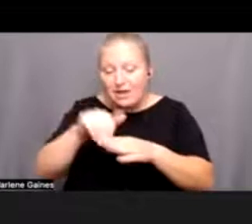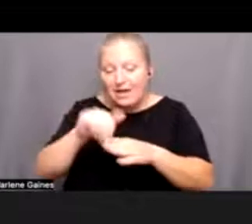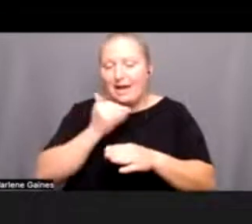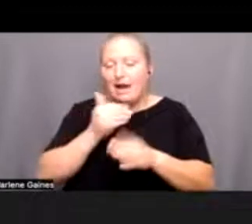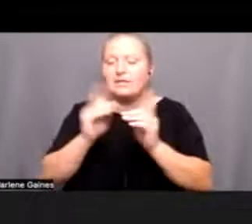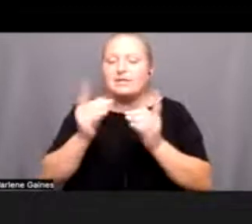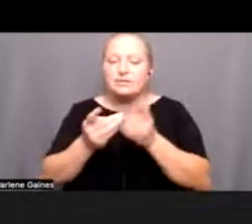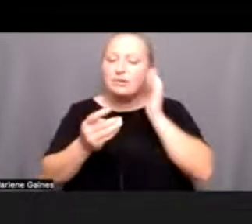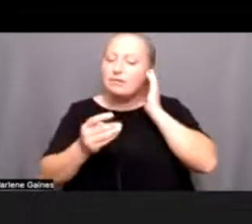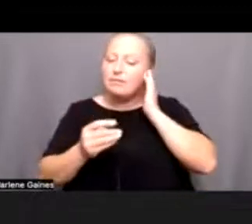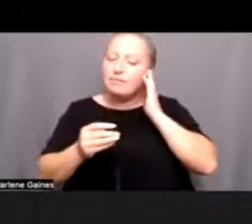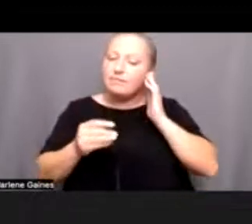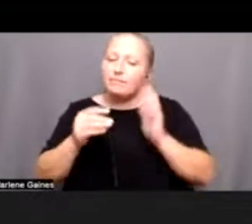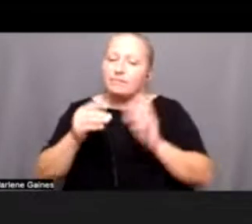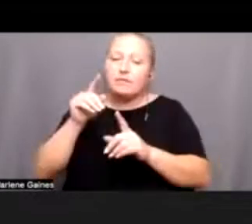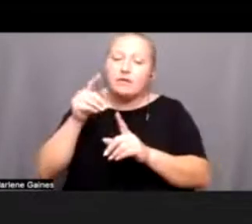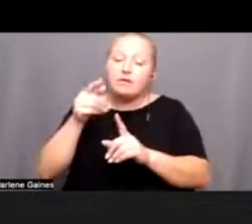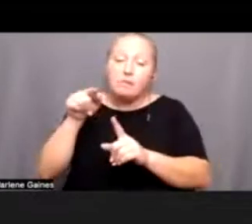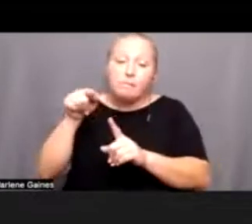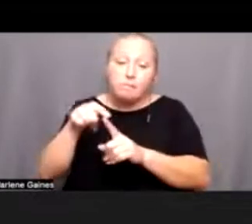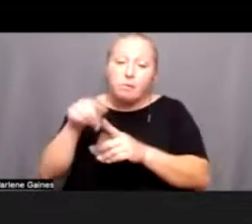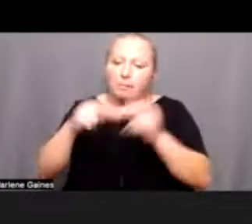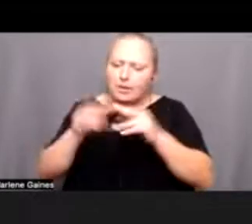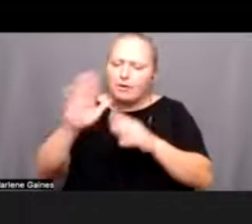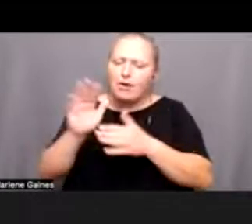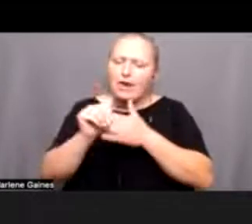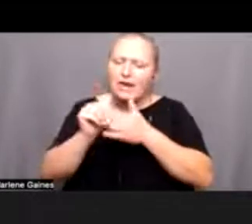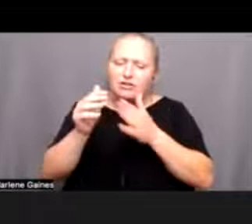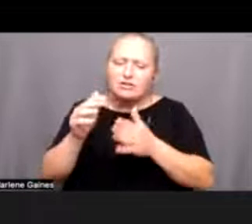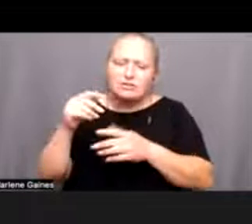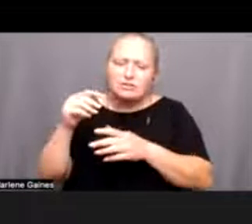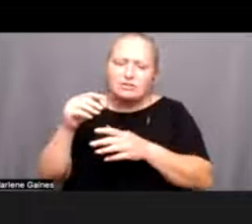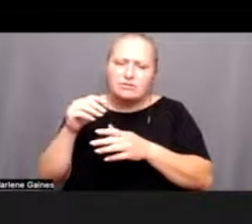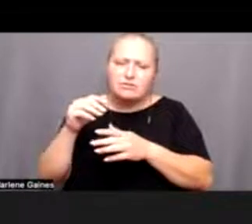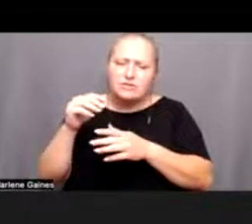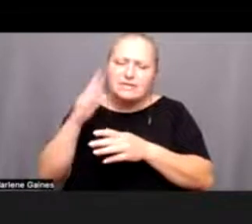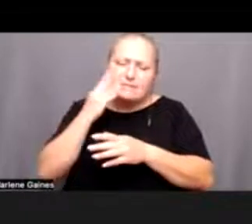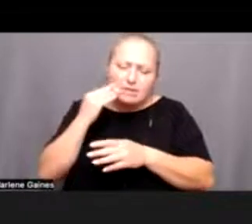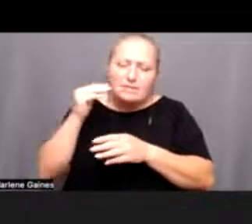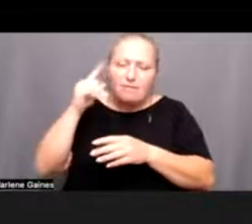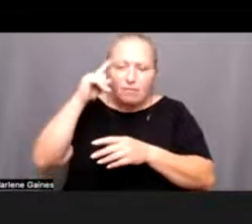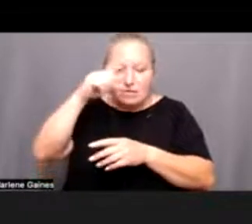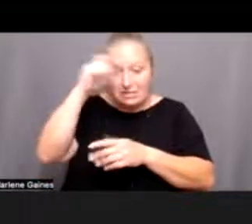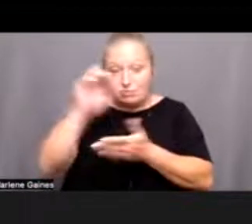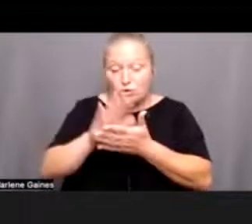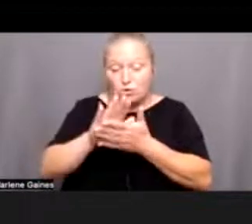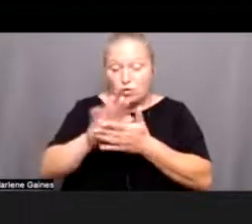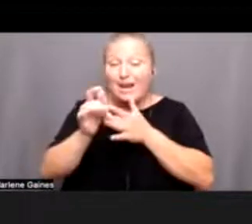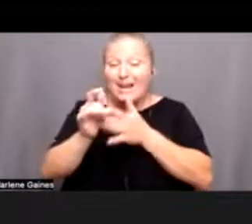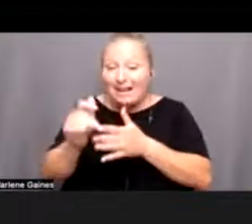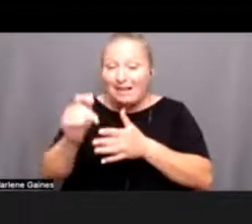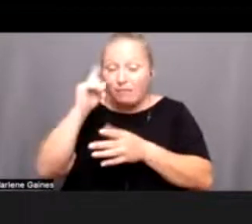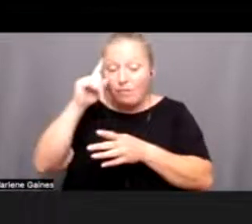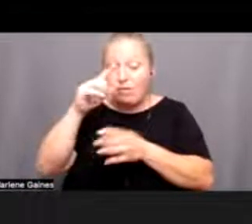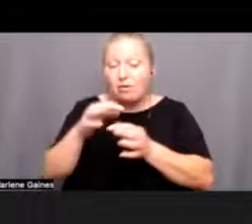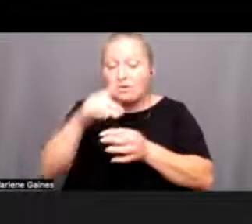She has been building her leadership experience as the summer school lead for the extended school year program as